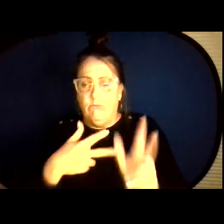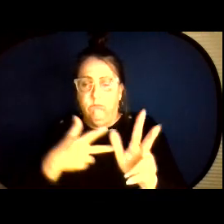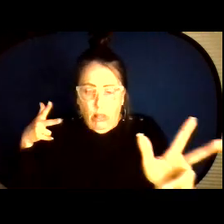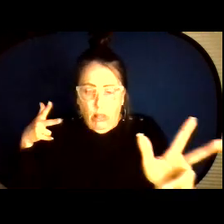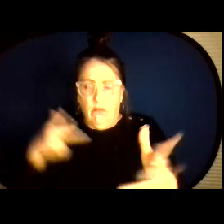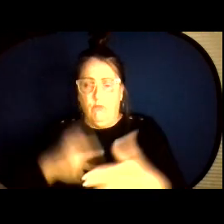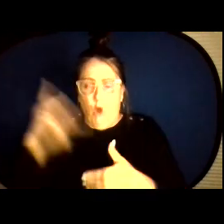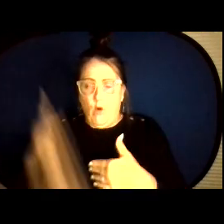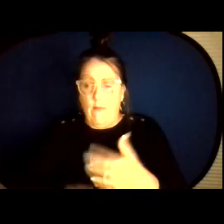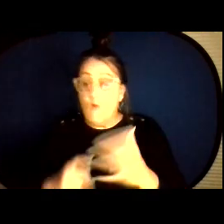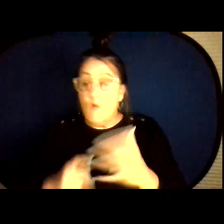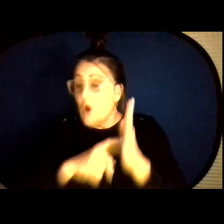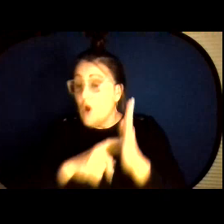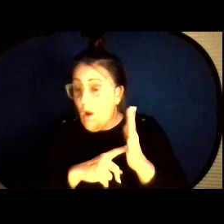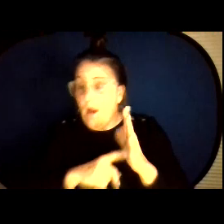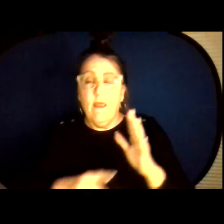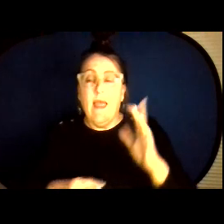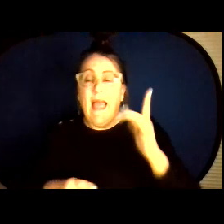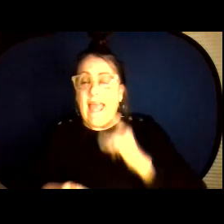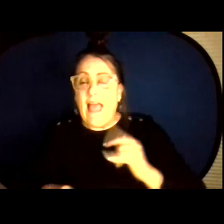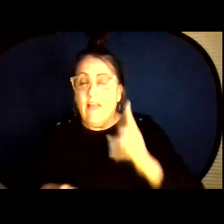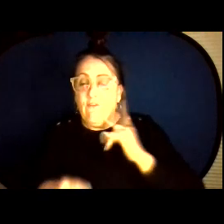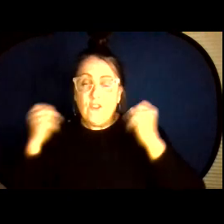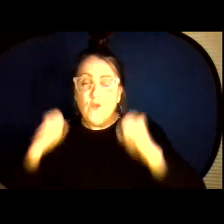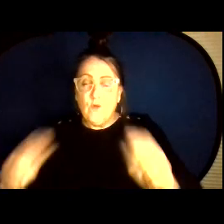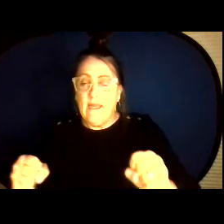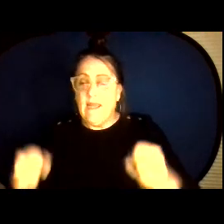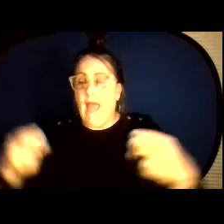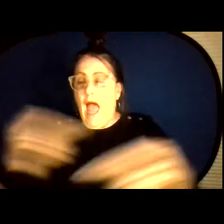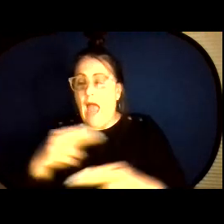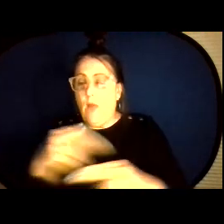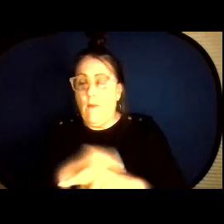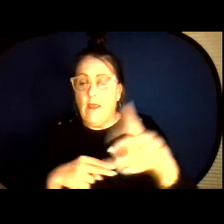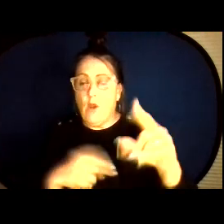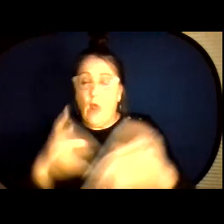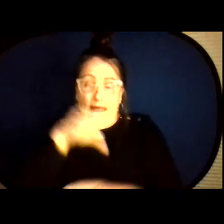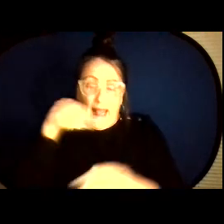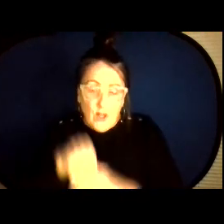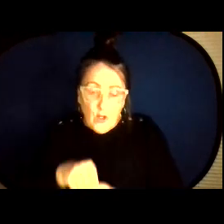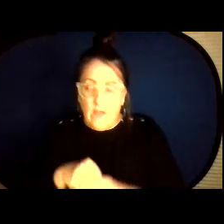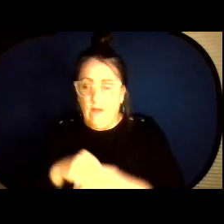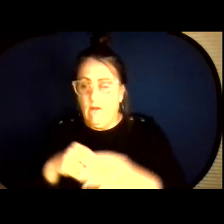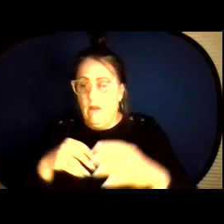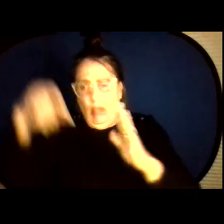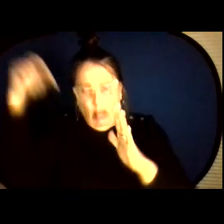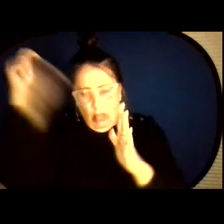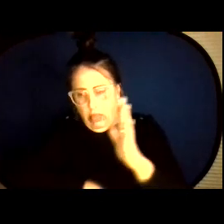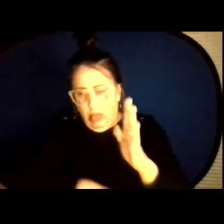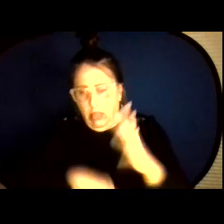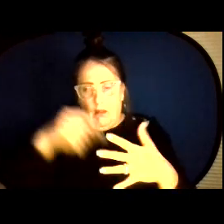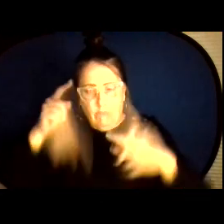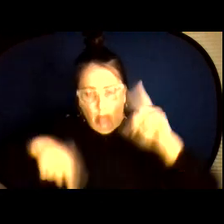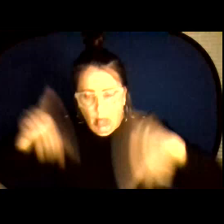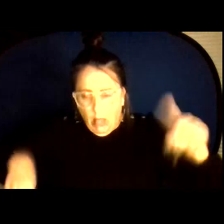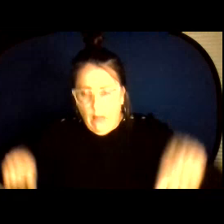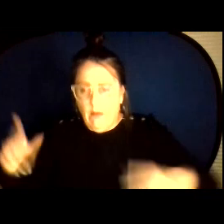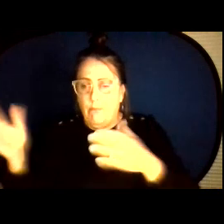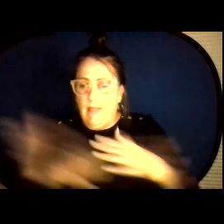are required by the California Streets and Highways Code to be included in a comprehensive multimodal corridor